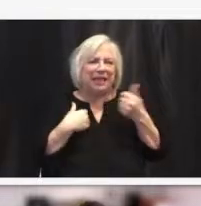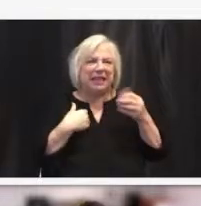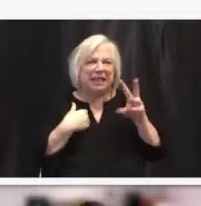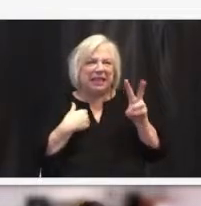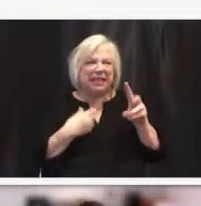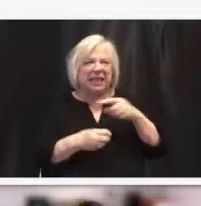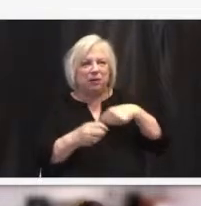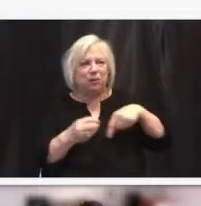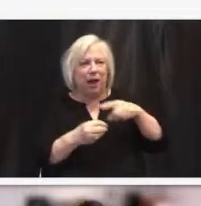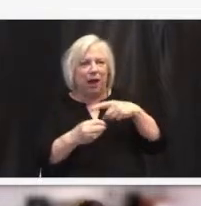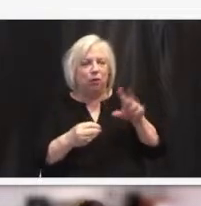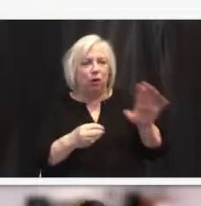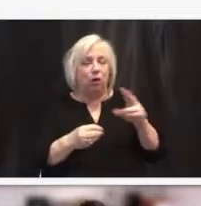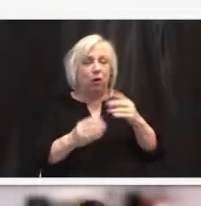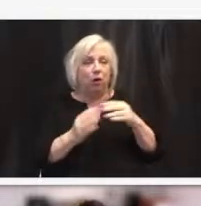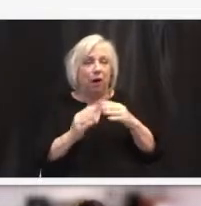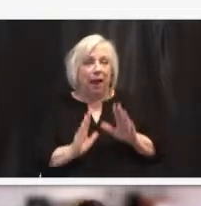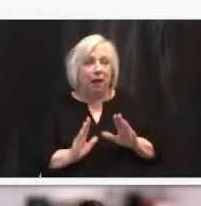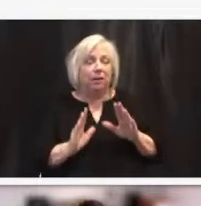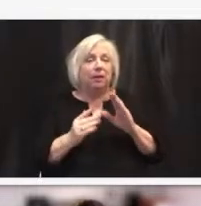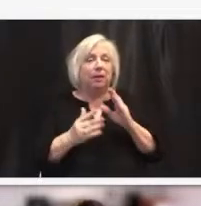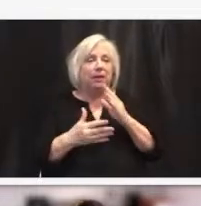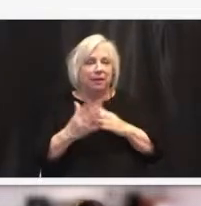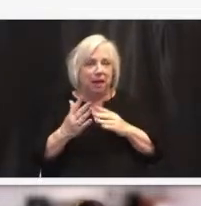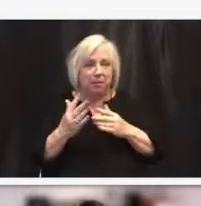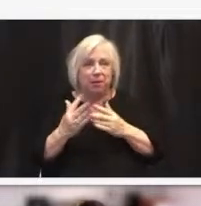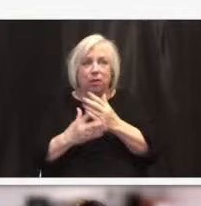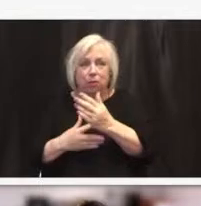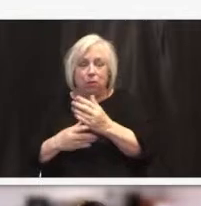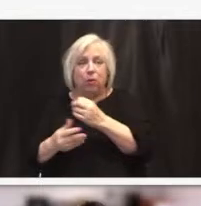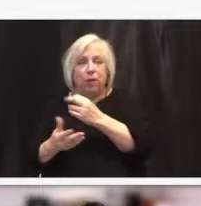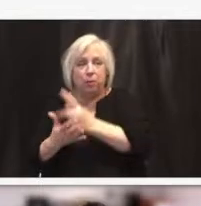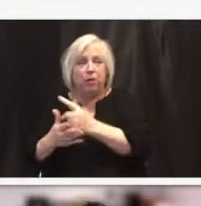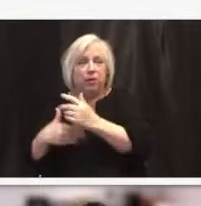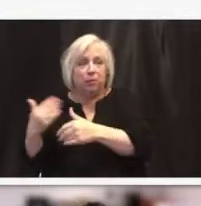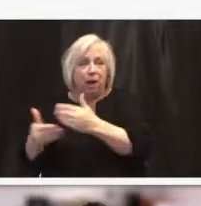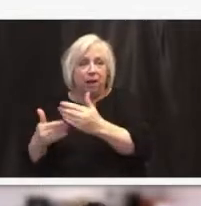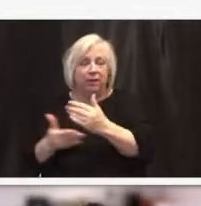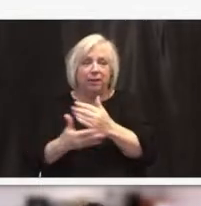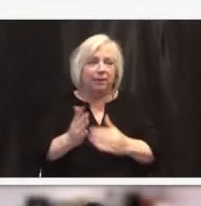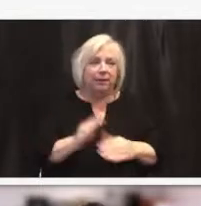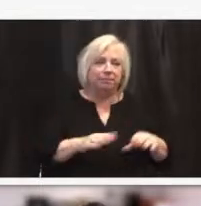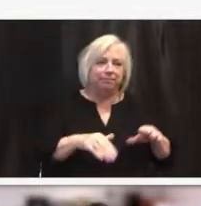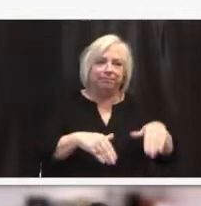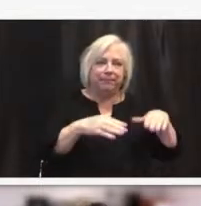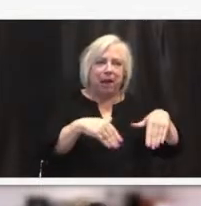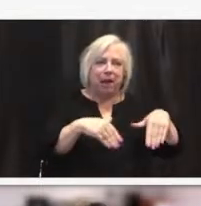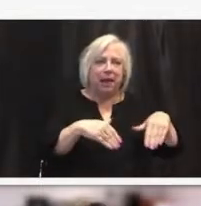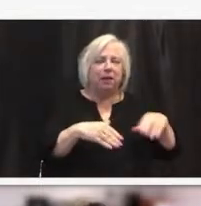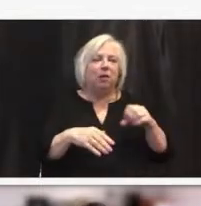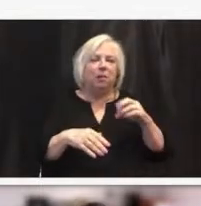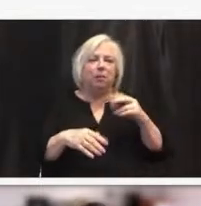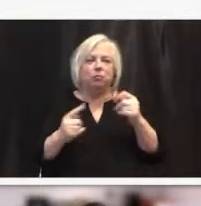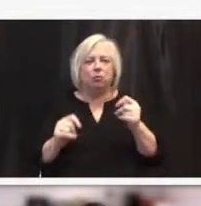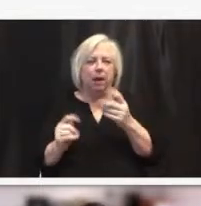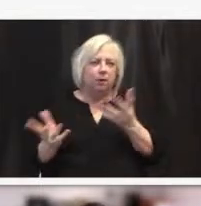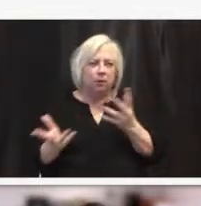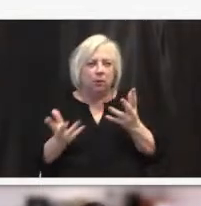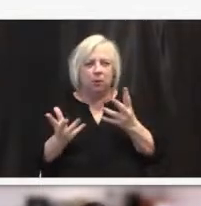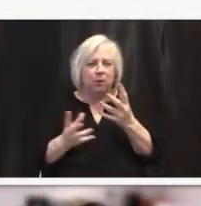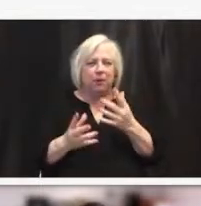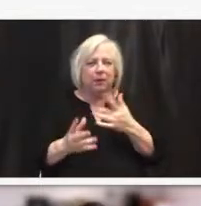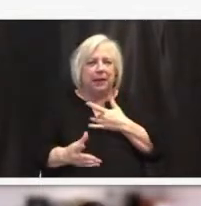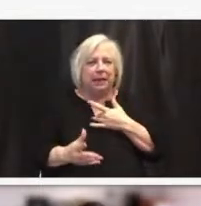her house, some of which had gone through the approval process and some which had not. So I'm just trying to get the idea